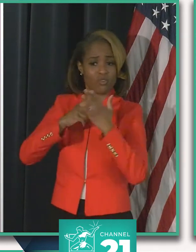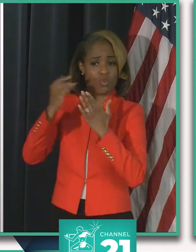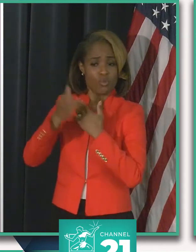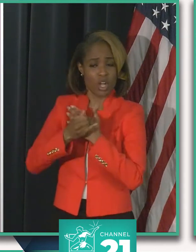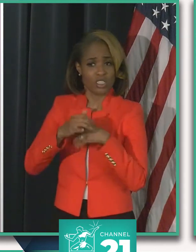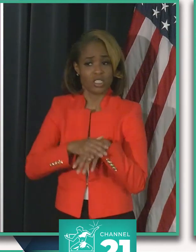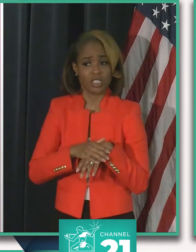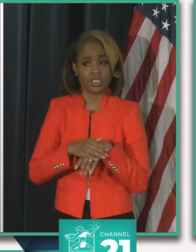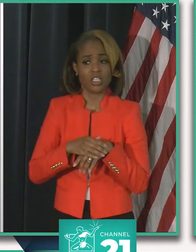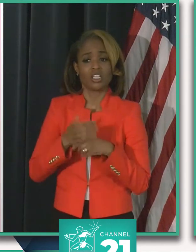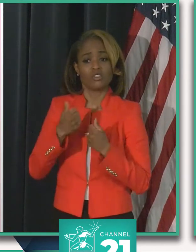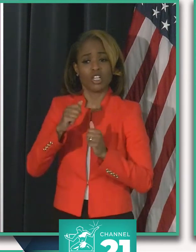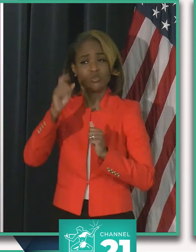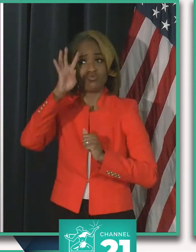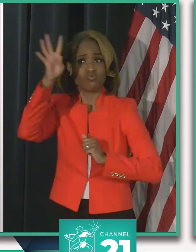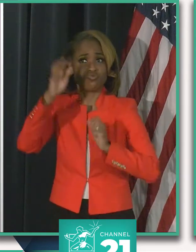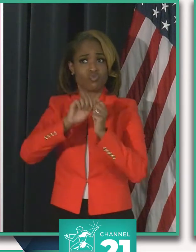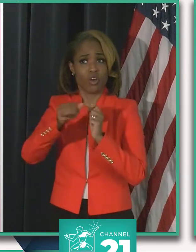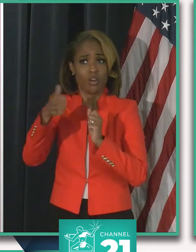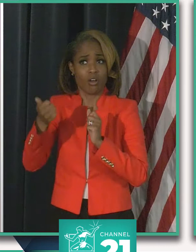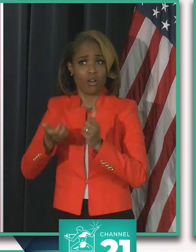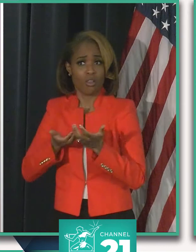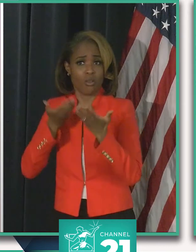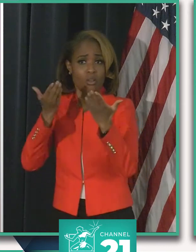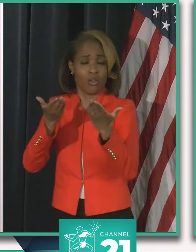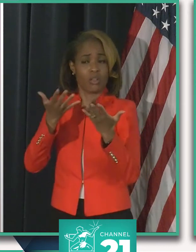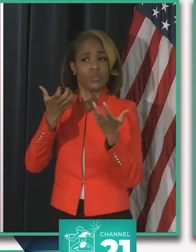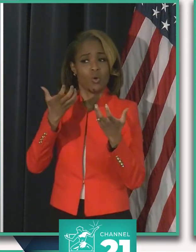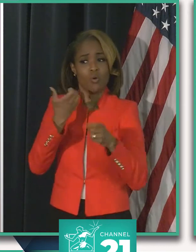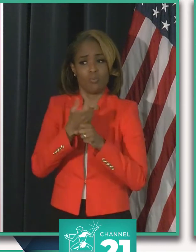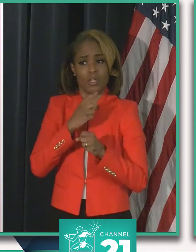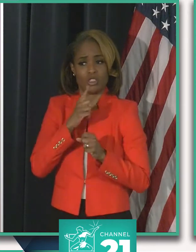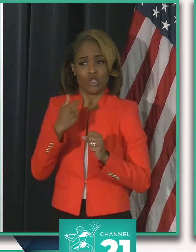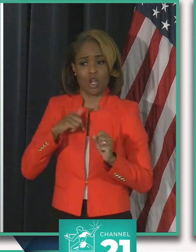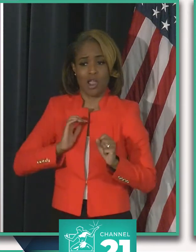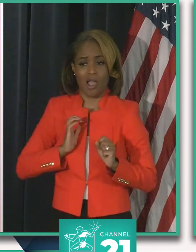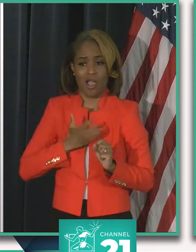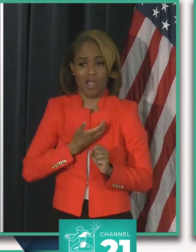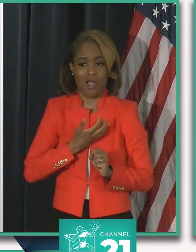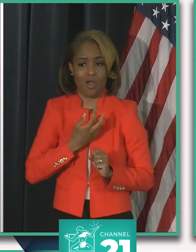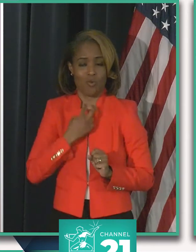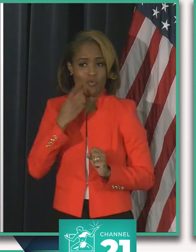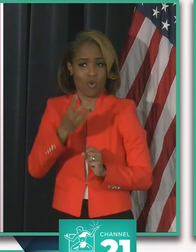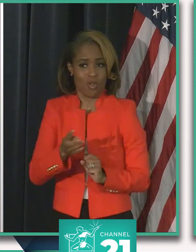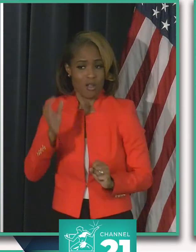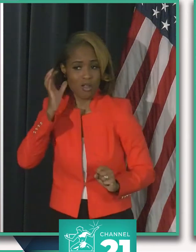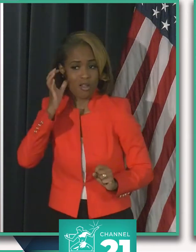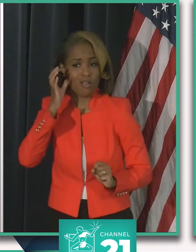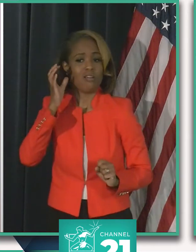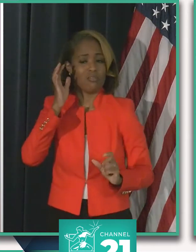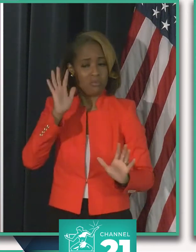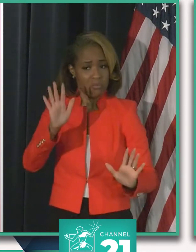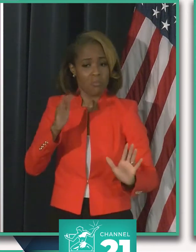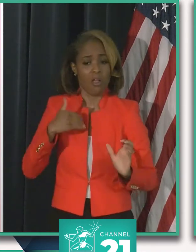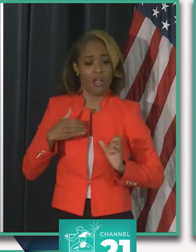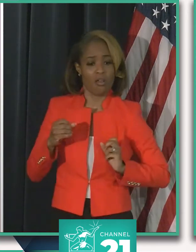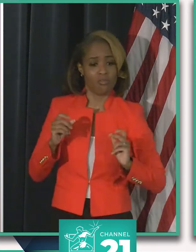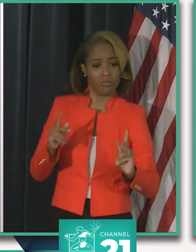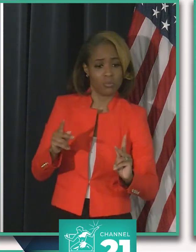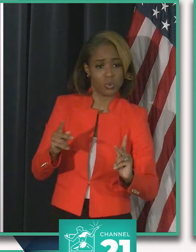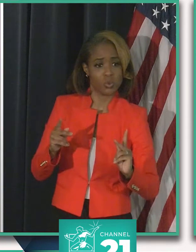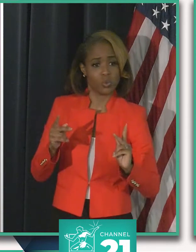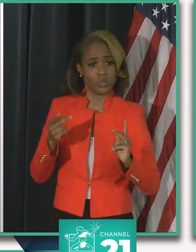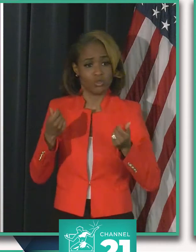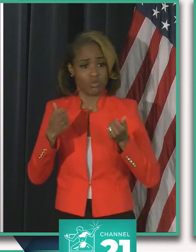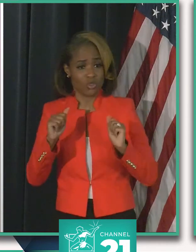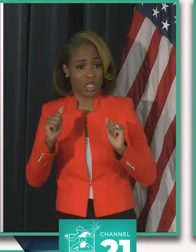alternative proposal. And just want to make sure that this is like, you know, our voices are heard and kind of understood, and that we have the opportunity or at least to get